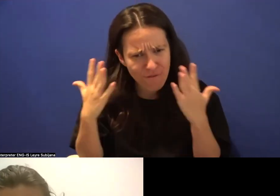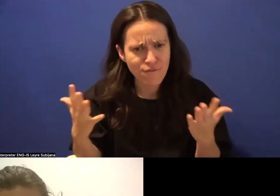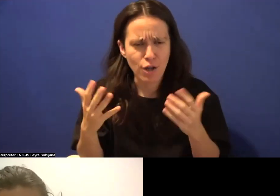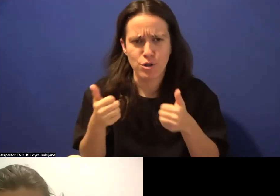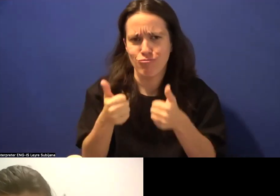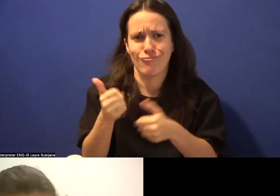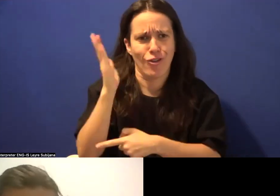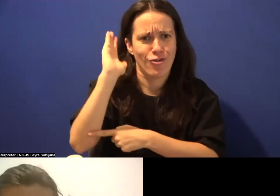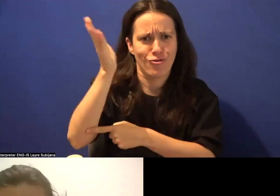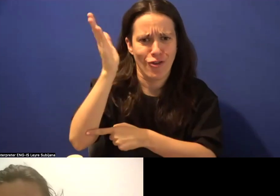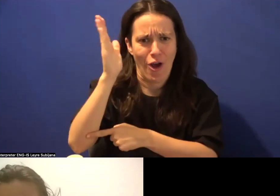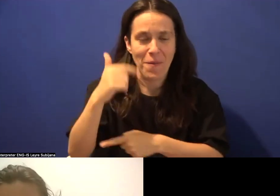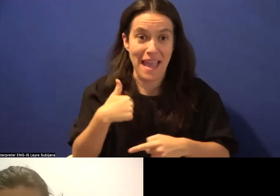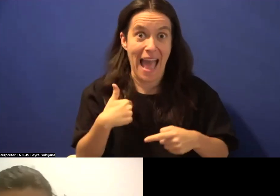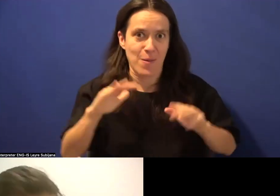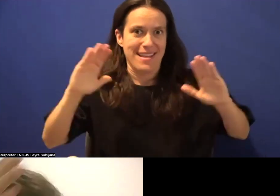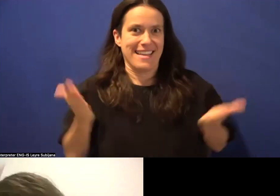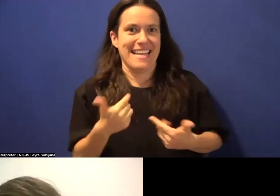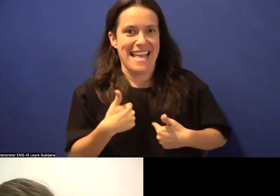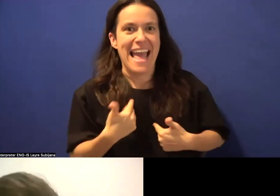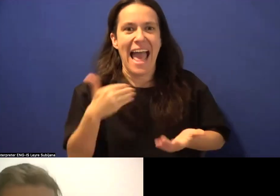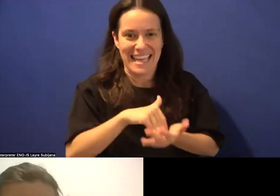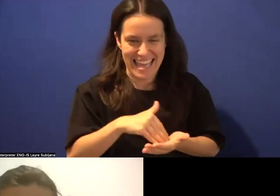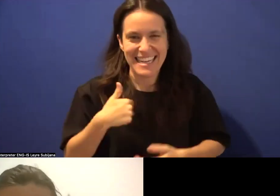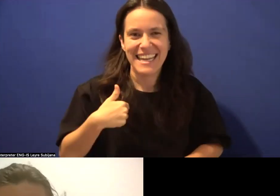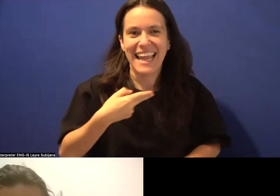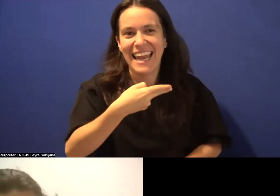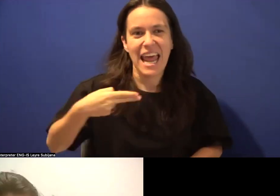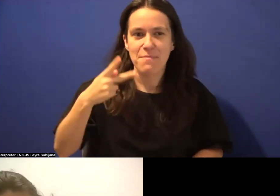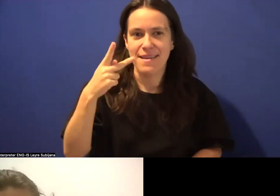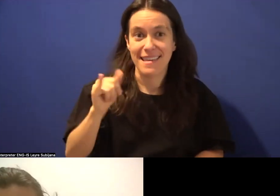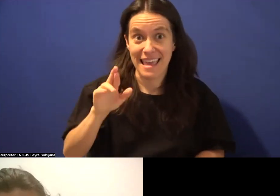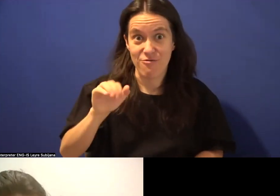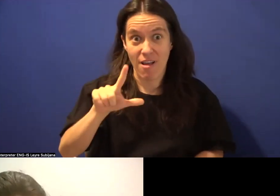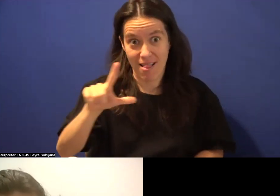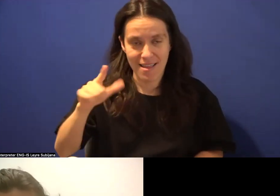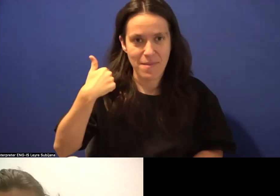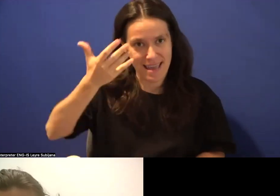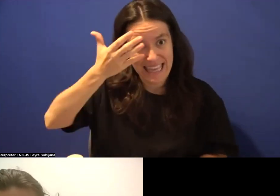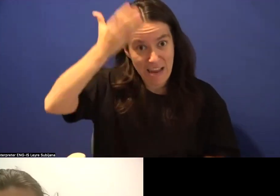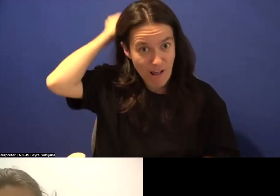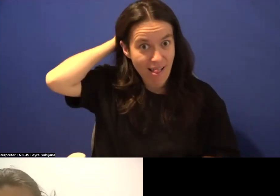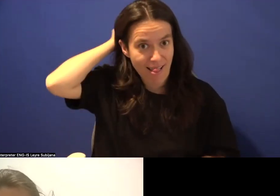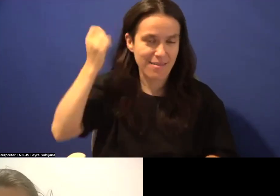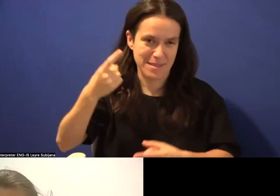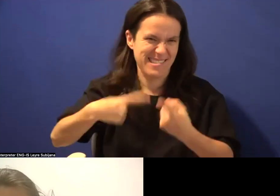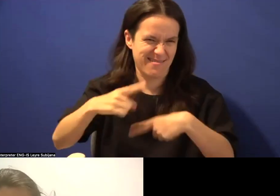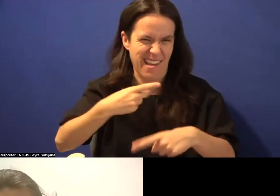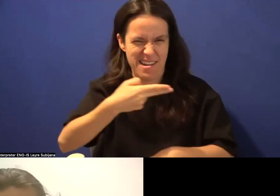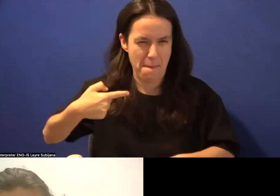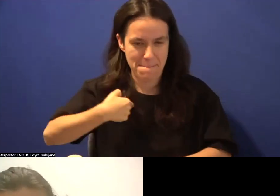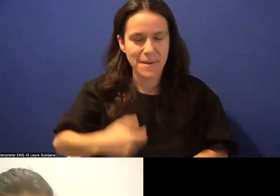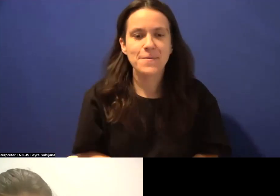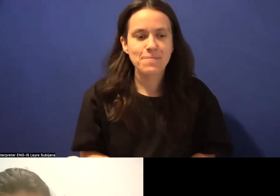Once again, I'm going to introduce myself. My name is Kirill. This is my sign. Yes, and now